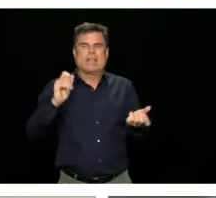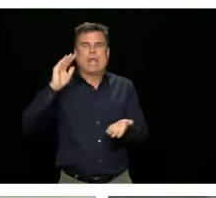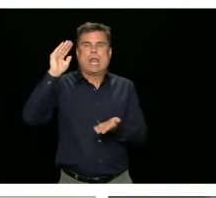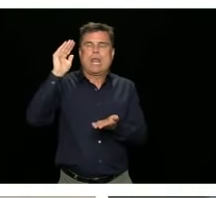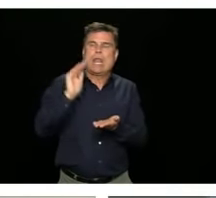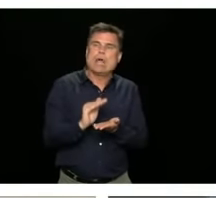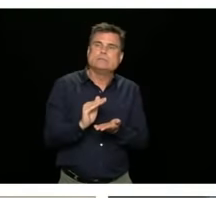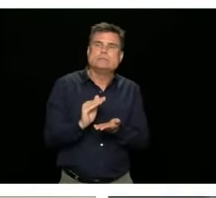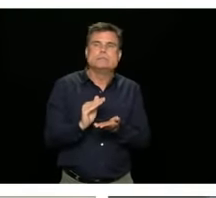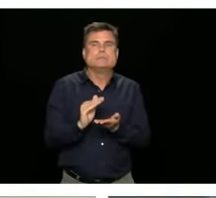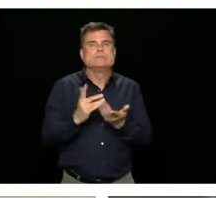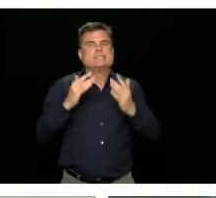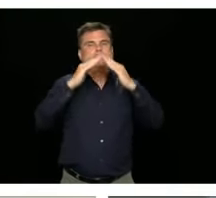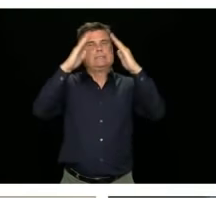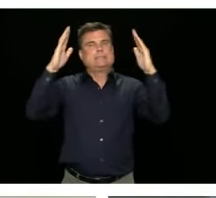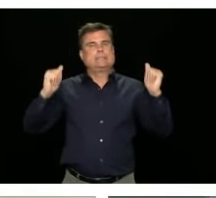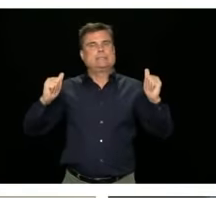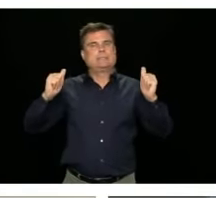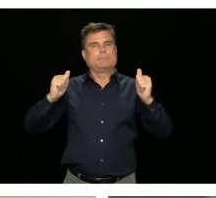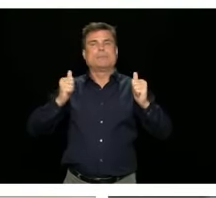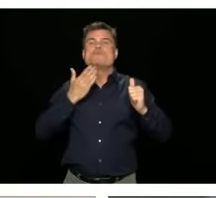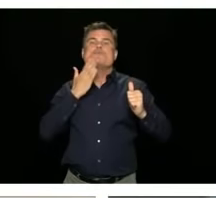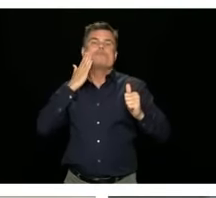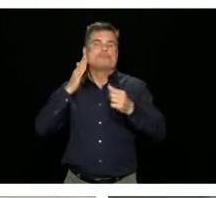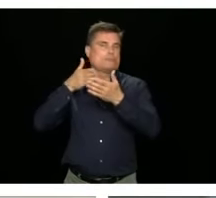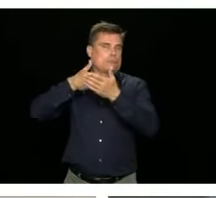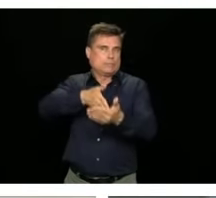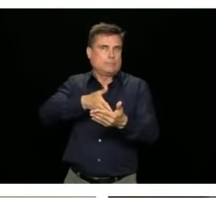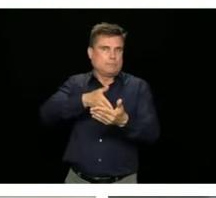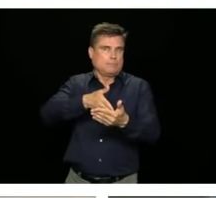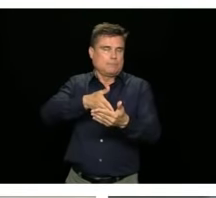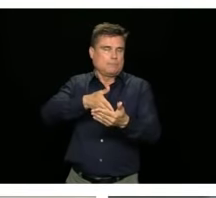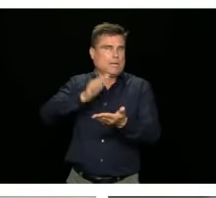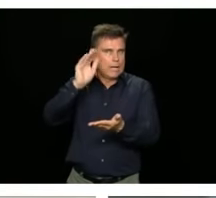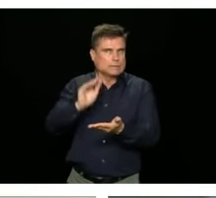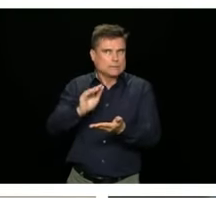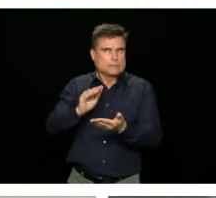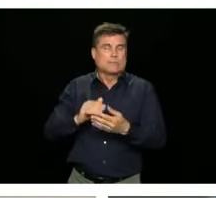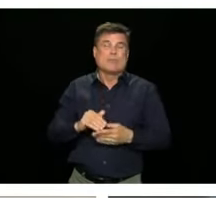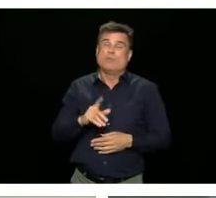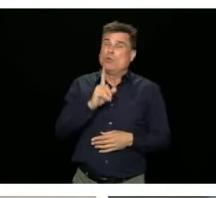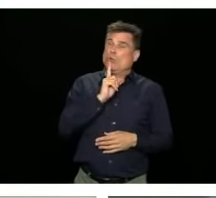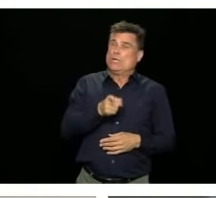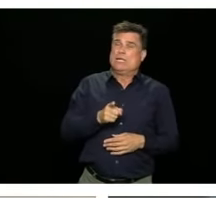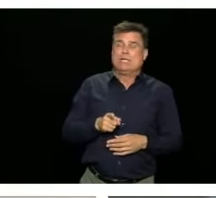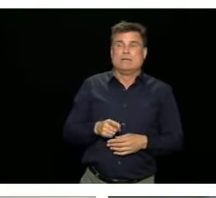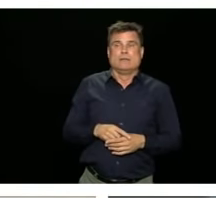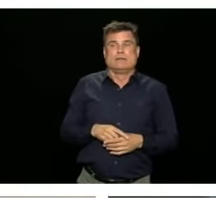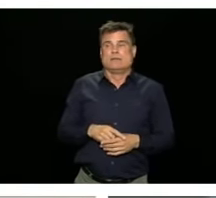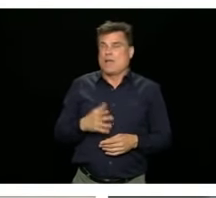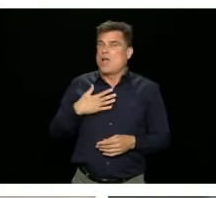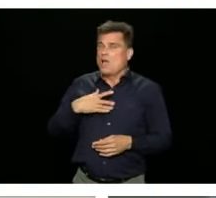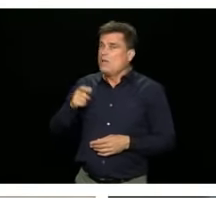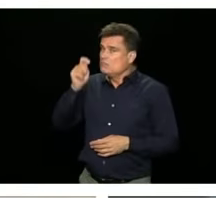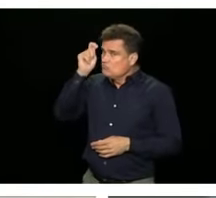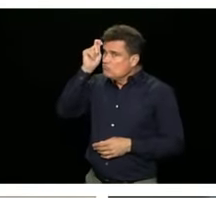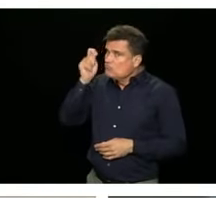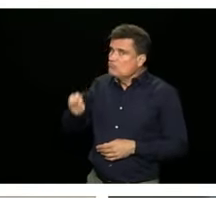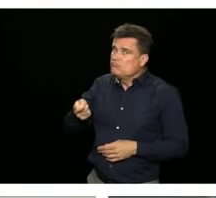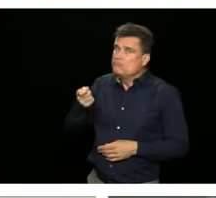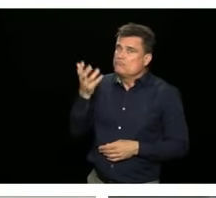to the folks on the Multicultural Advisory Committee, and they've been advocating nonstop, is we need to start collecting race-based data.